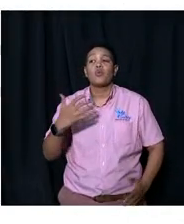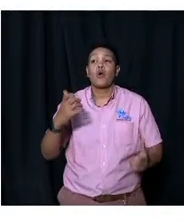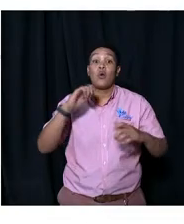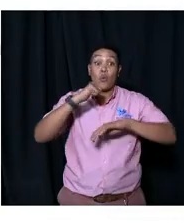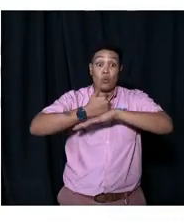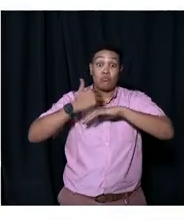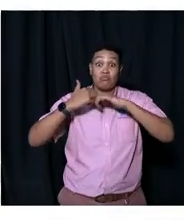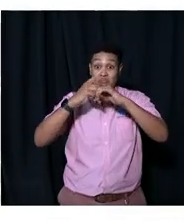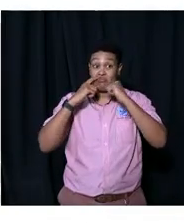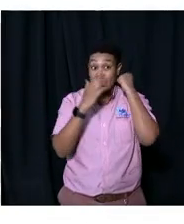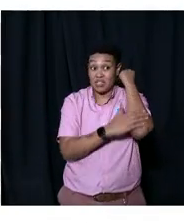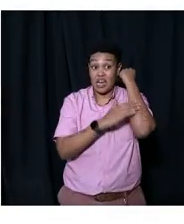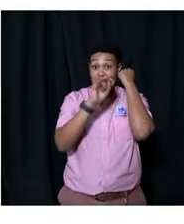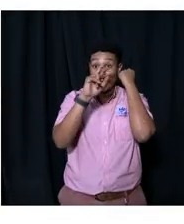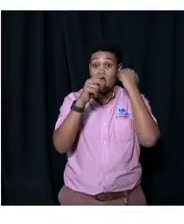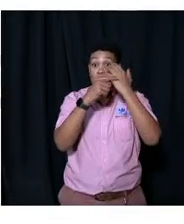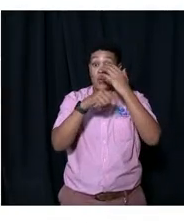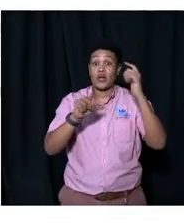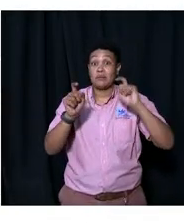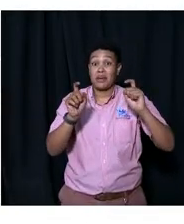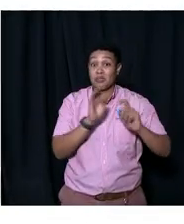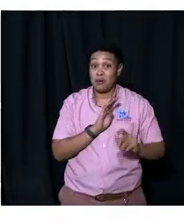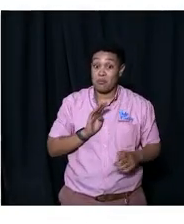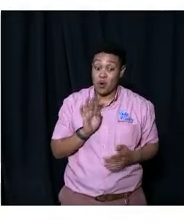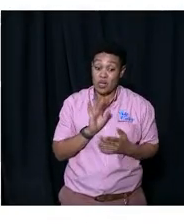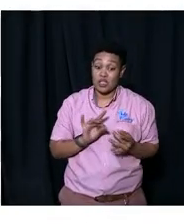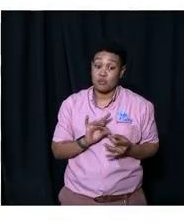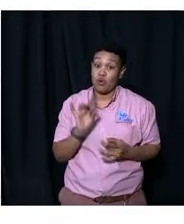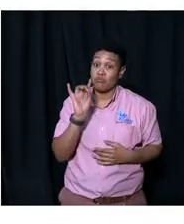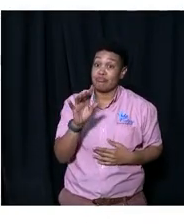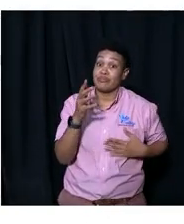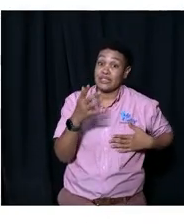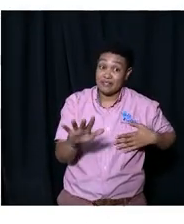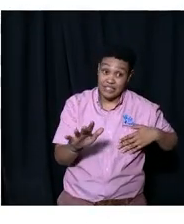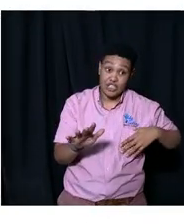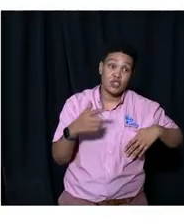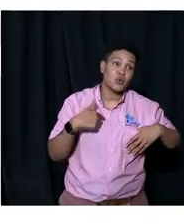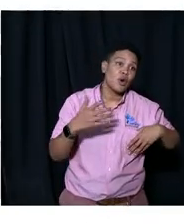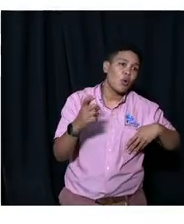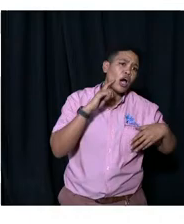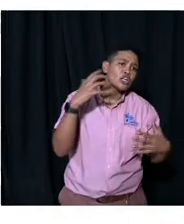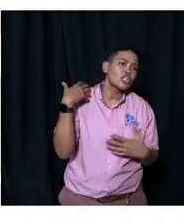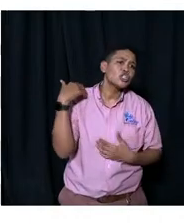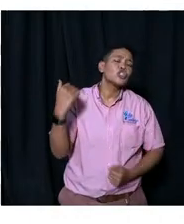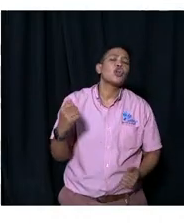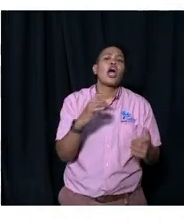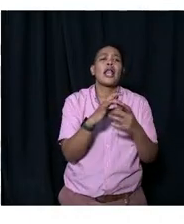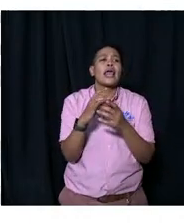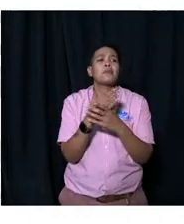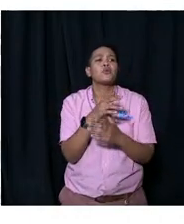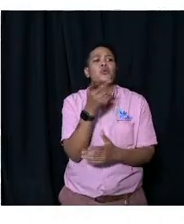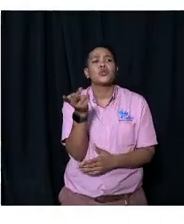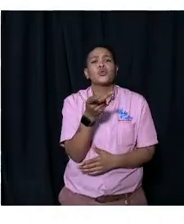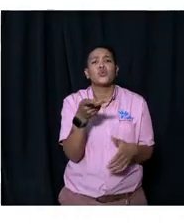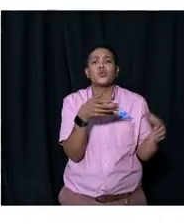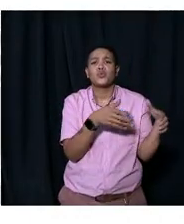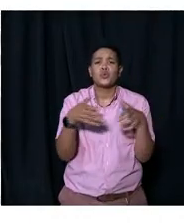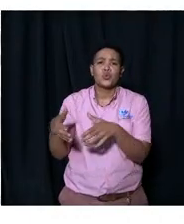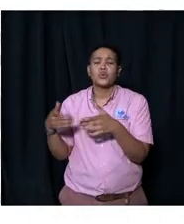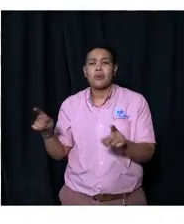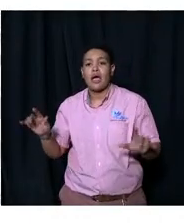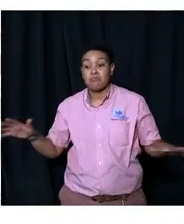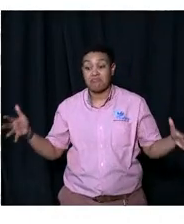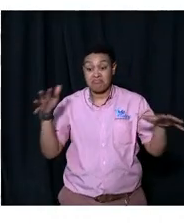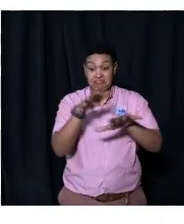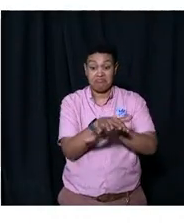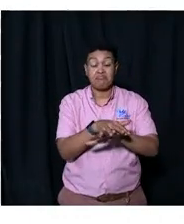we establish the National Air Quality Management Board, which I spoke to you about earlier, we want a strong linkage between these two bodies. And